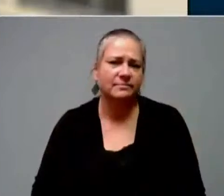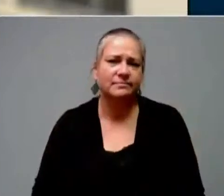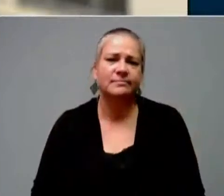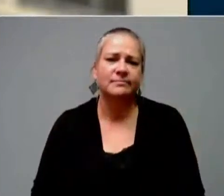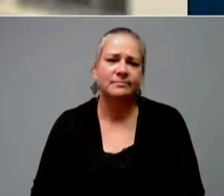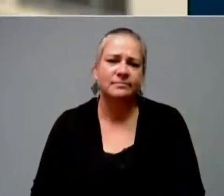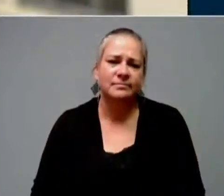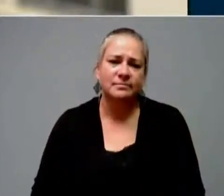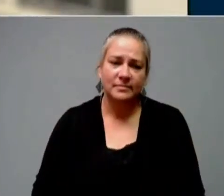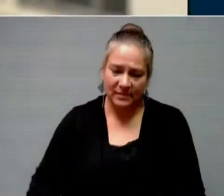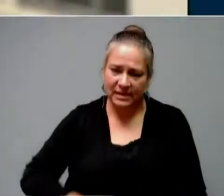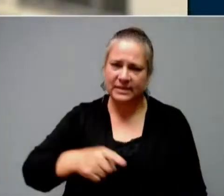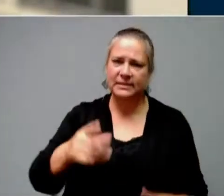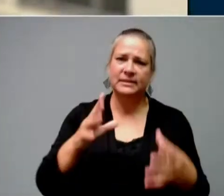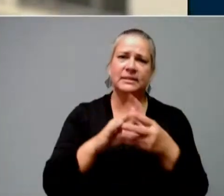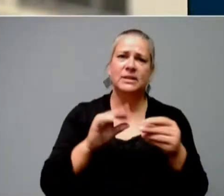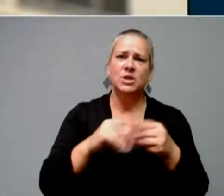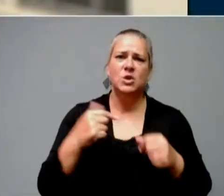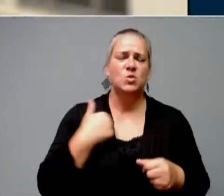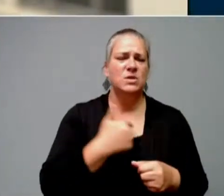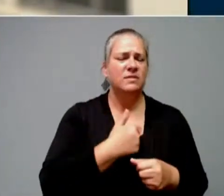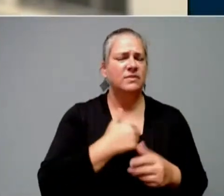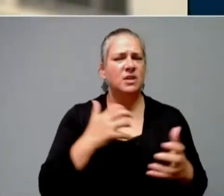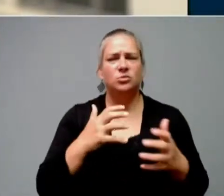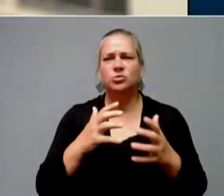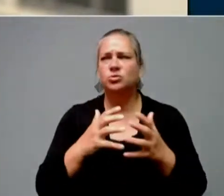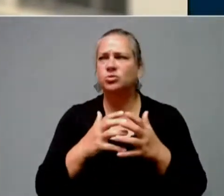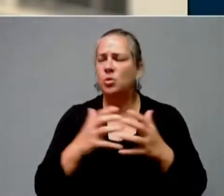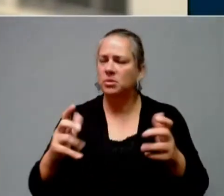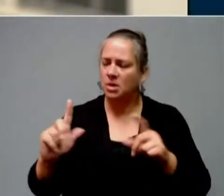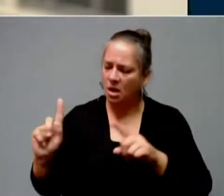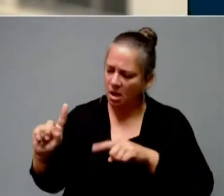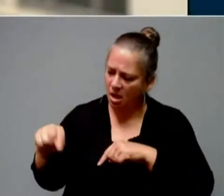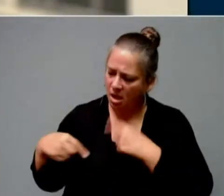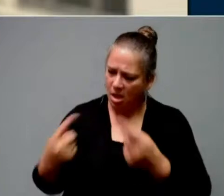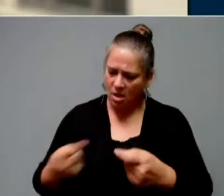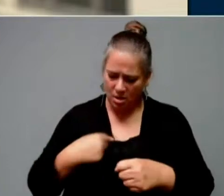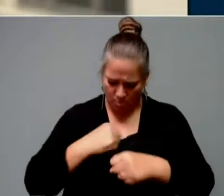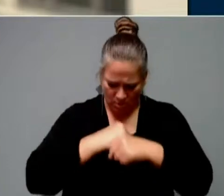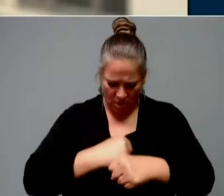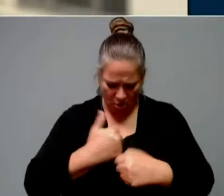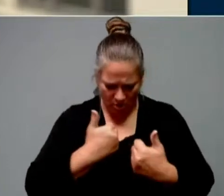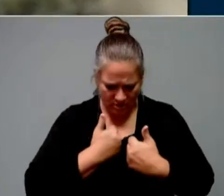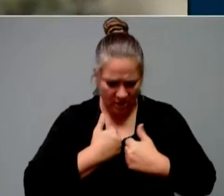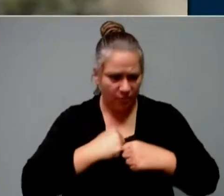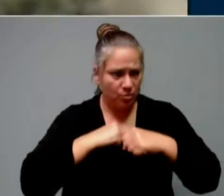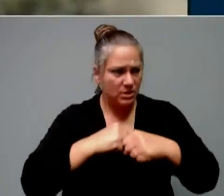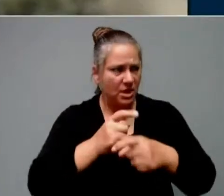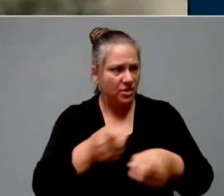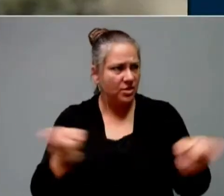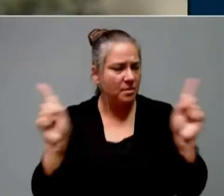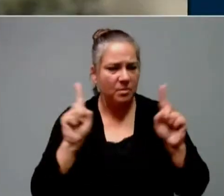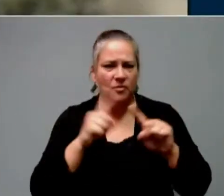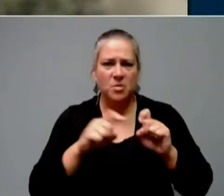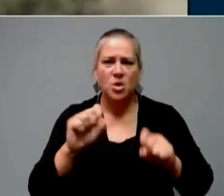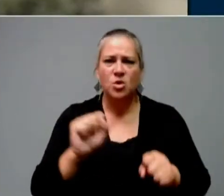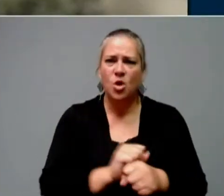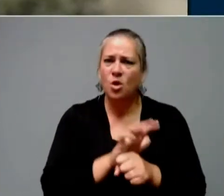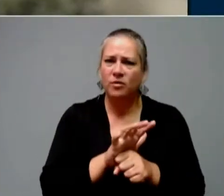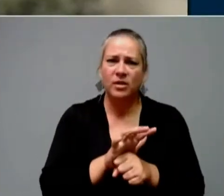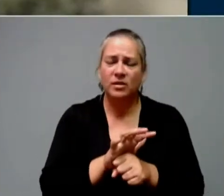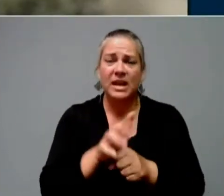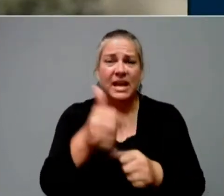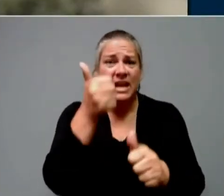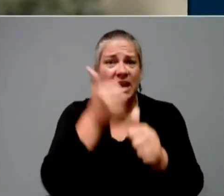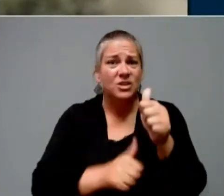We've done so much already to protect ourselves and each other from COVID-19. Every vaccination brings us